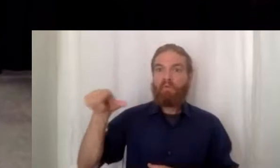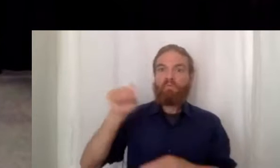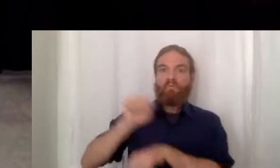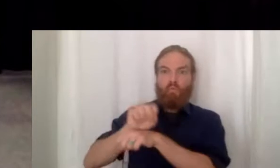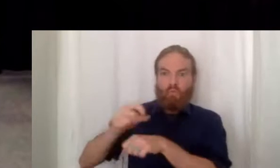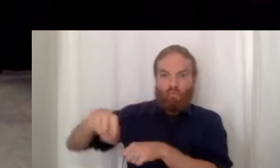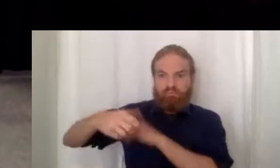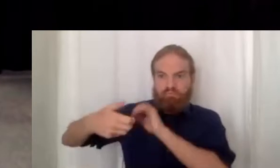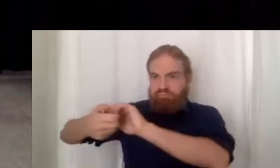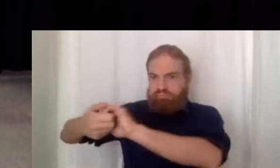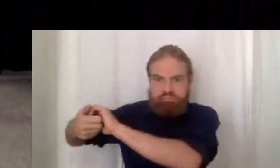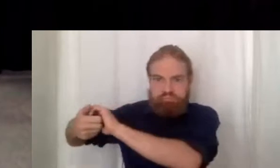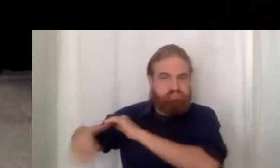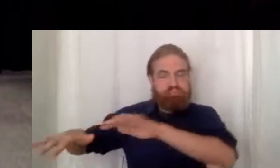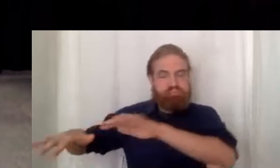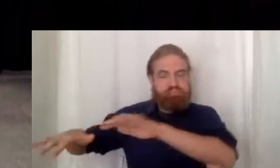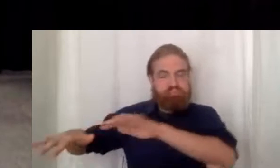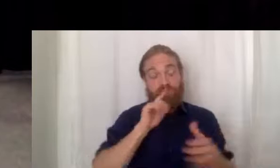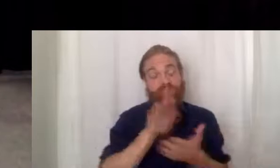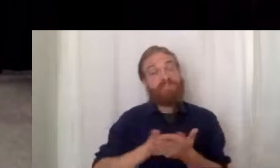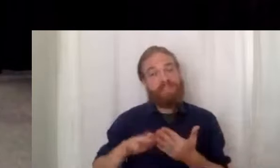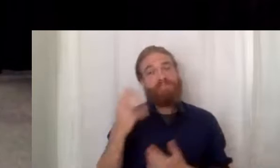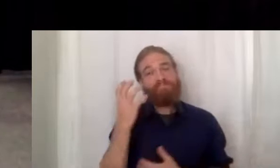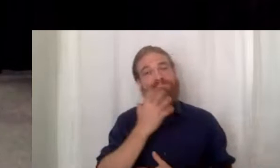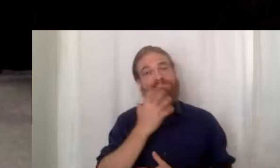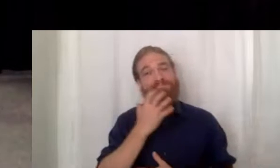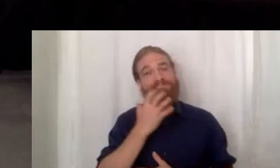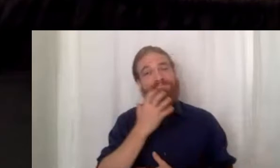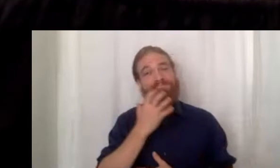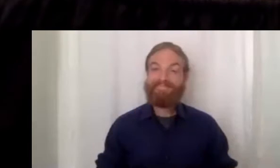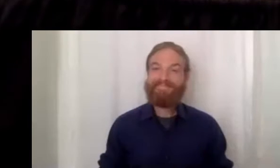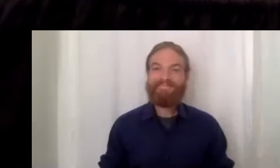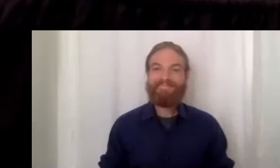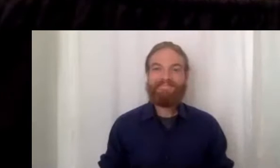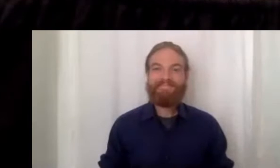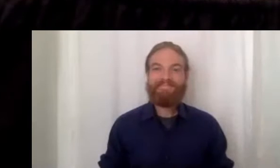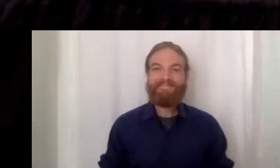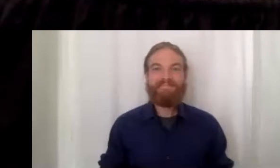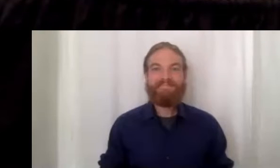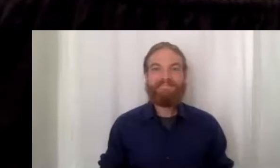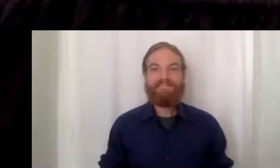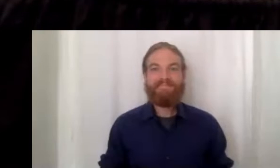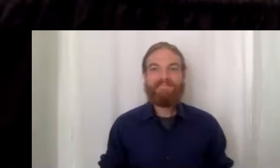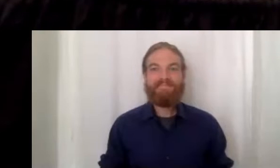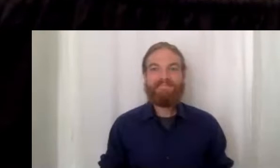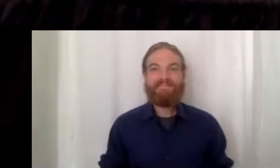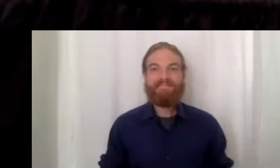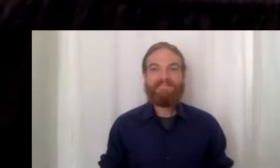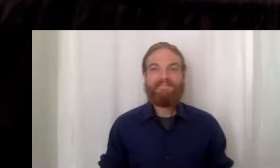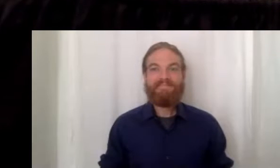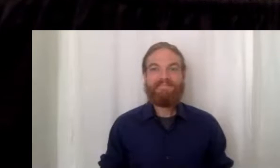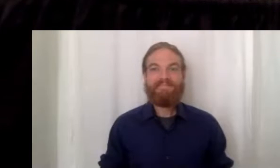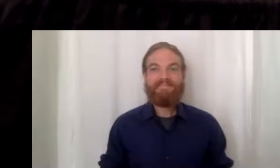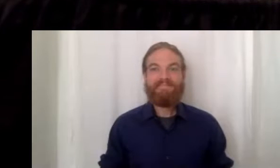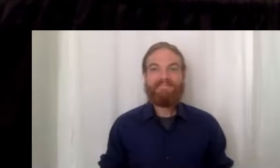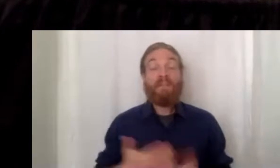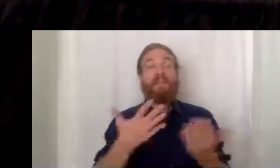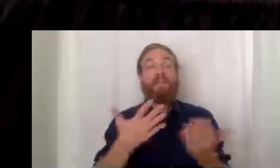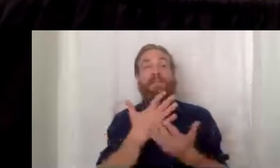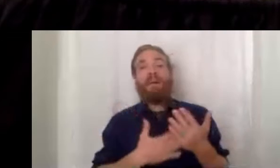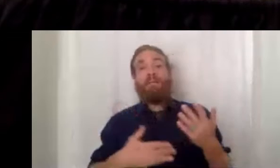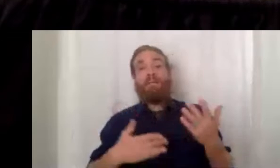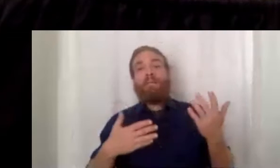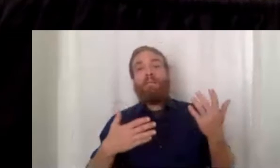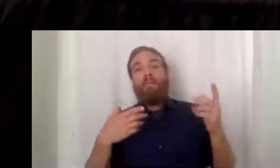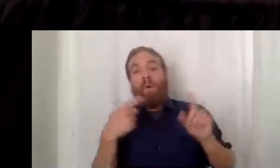Yeah, and at some point too, we will have a ribbon cutting. We are doing a few upgrades there for